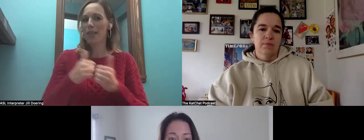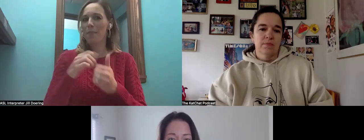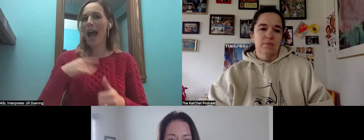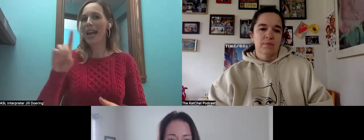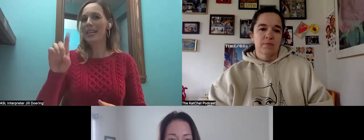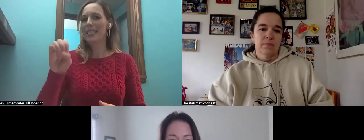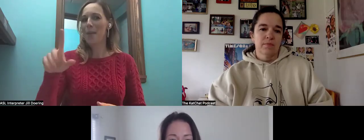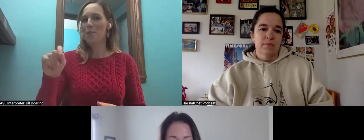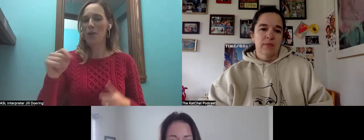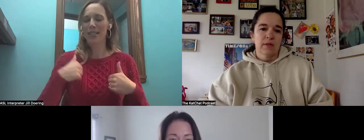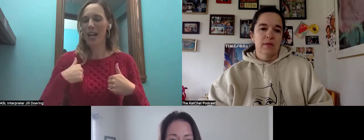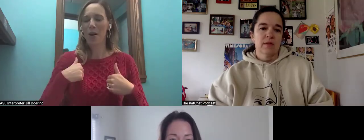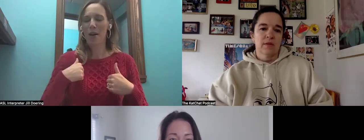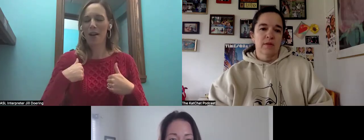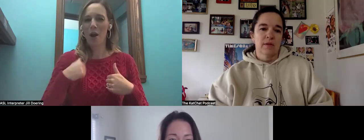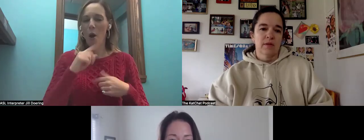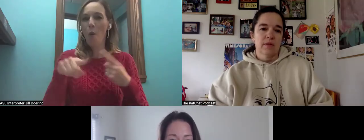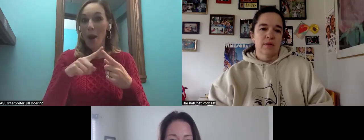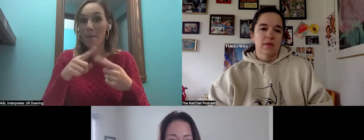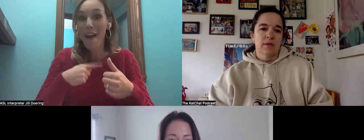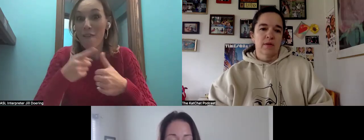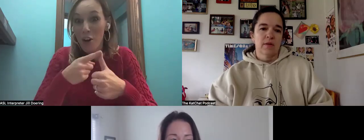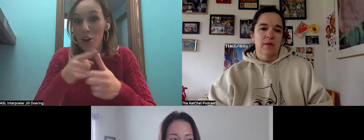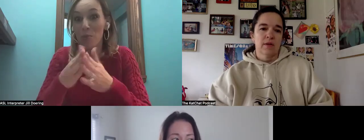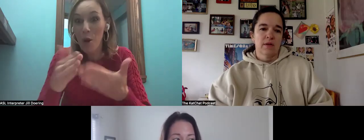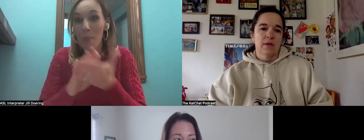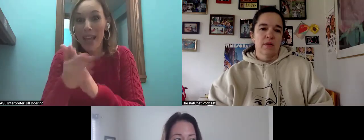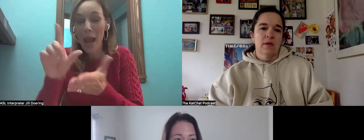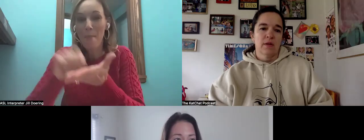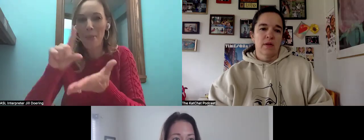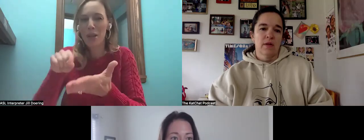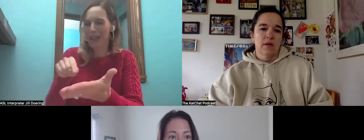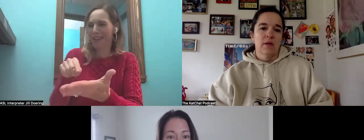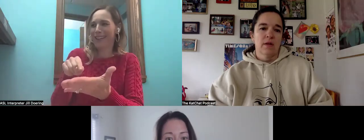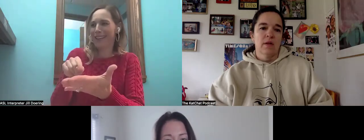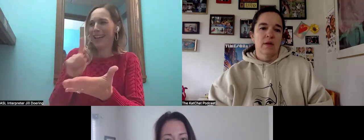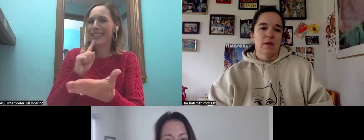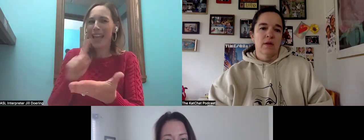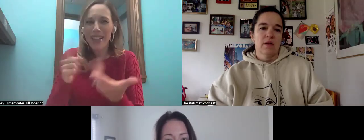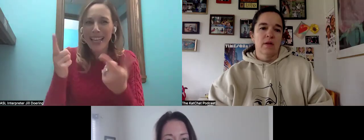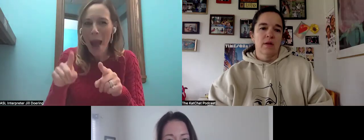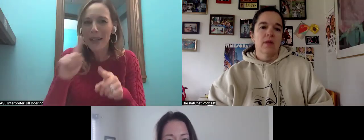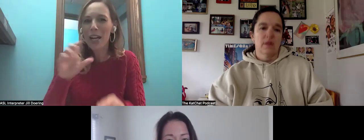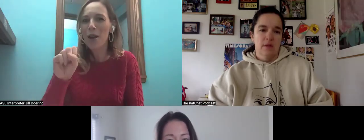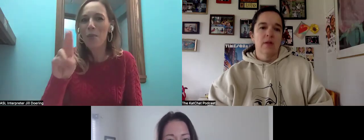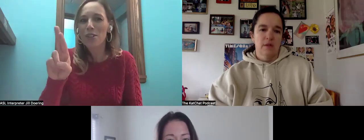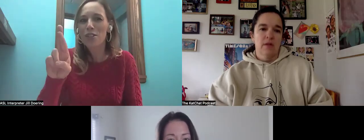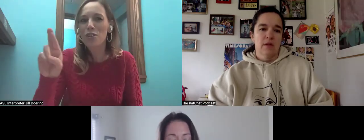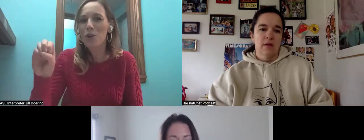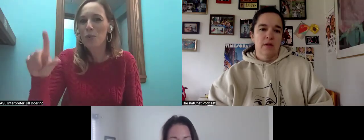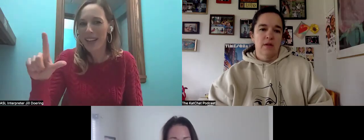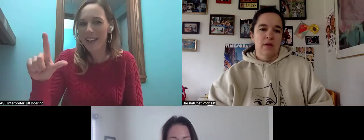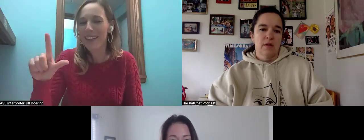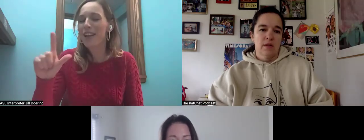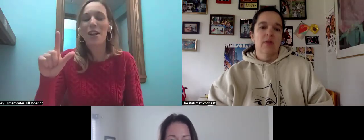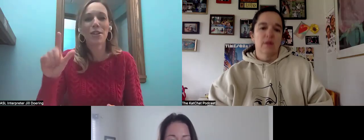like surreal when that first book that got published. And so to take the creative aspect of Charlotte